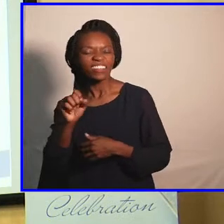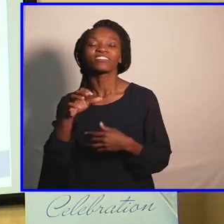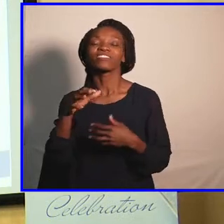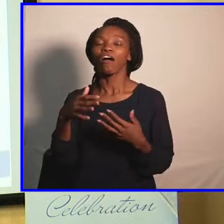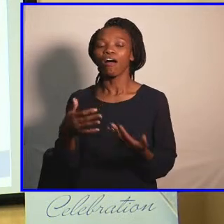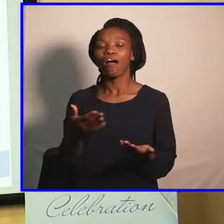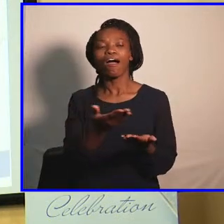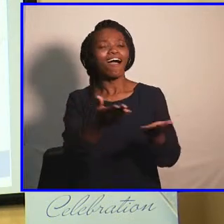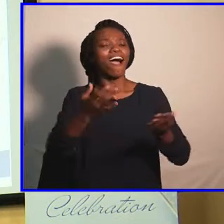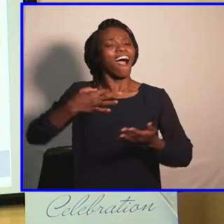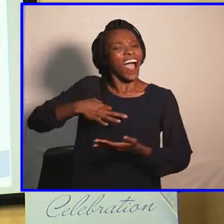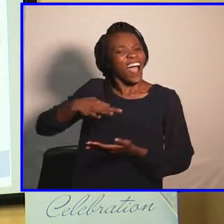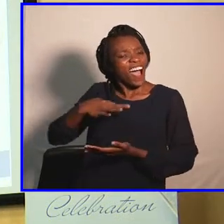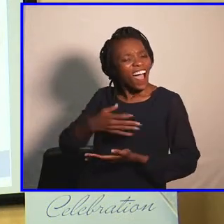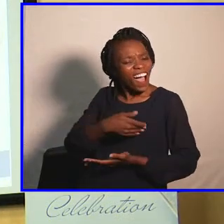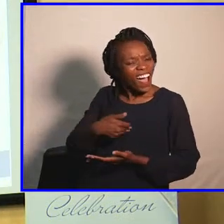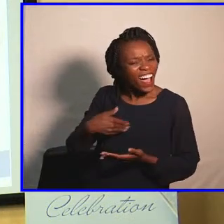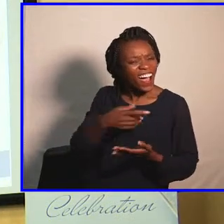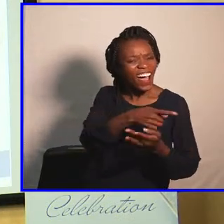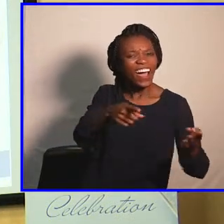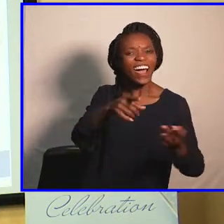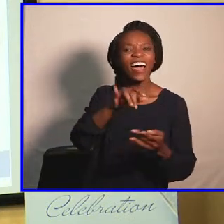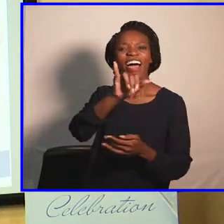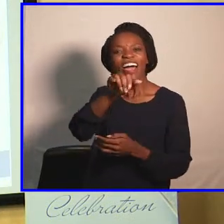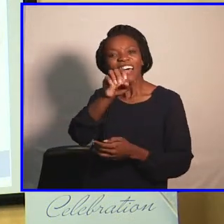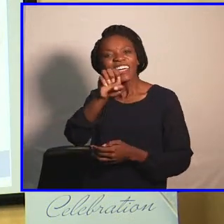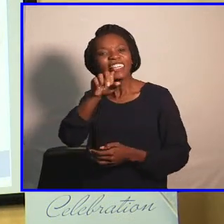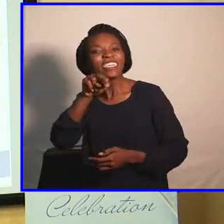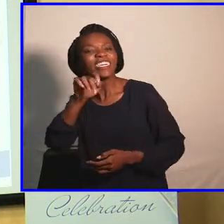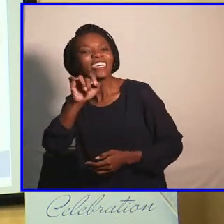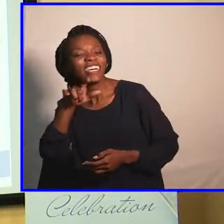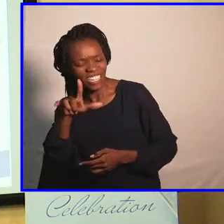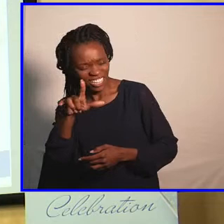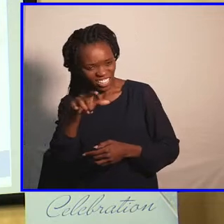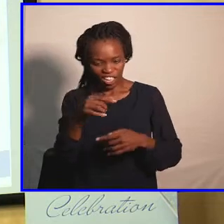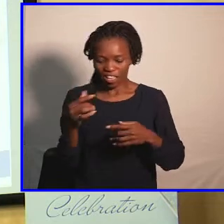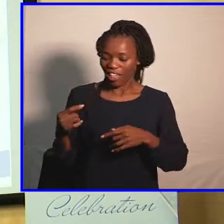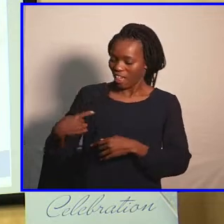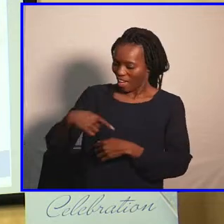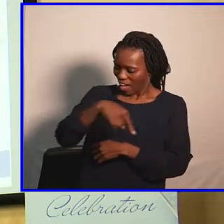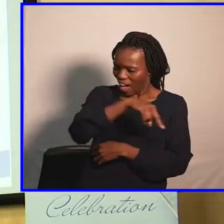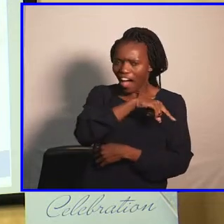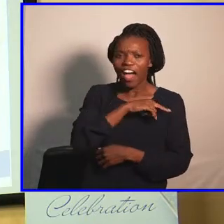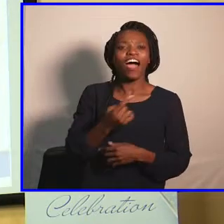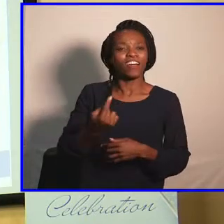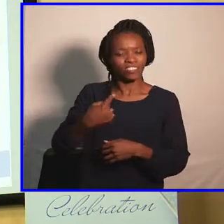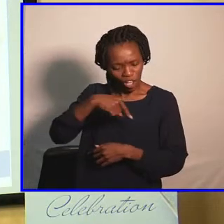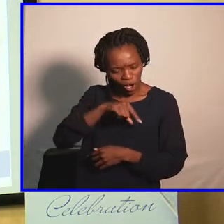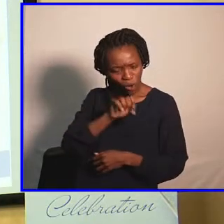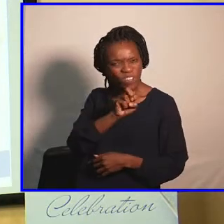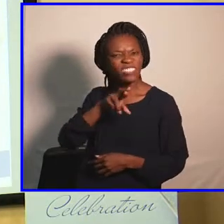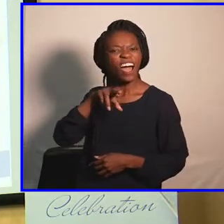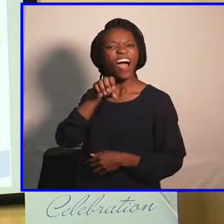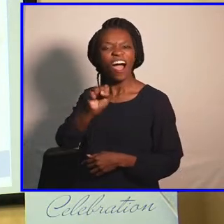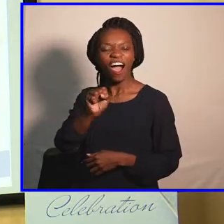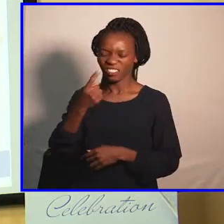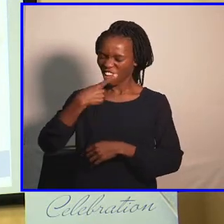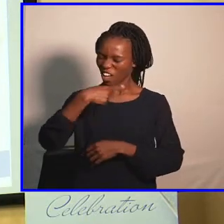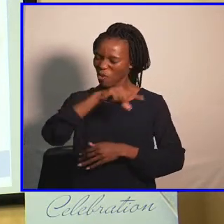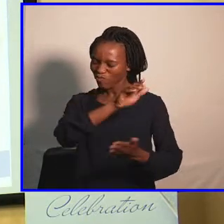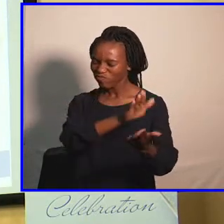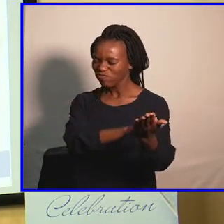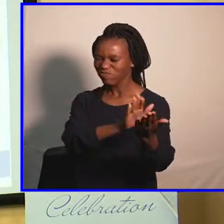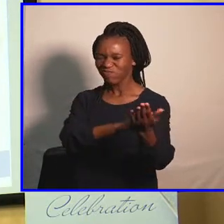nazi intonkazi ojinei bophathi yathi zithetha ngathi thina bahlobo bakaSARS sithi